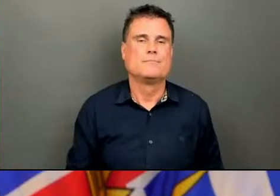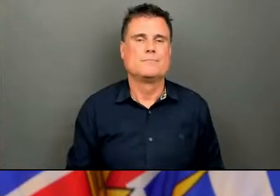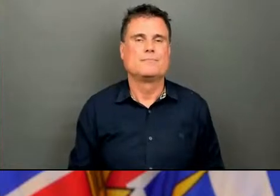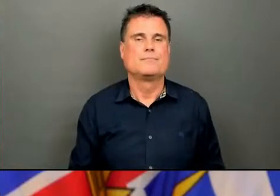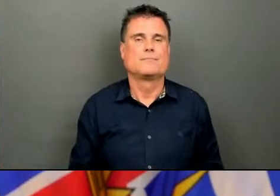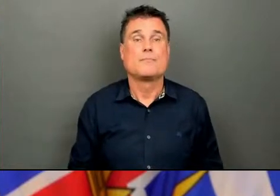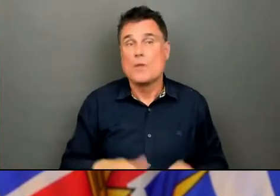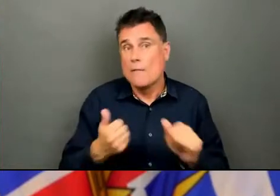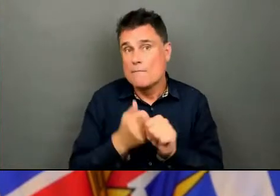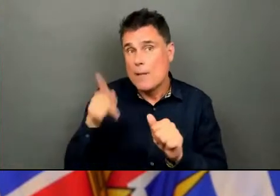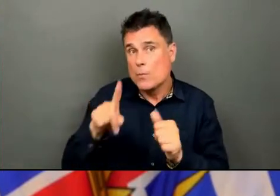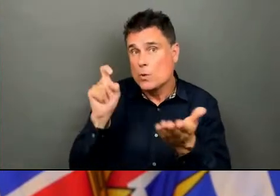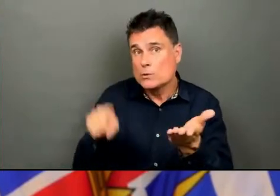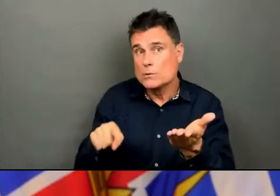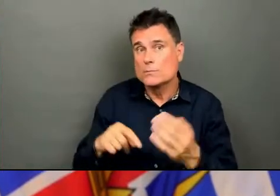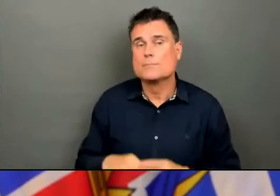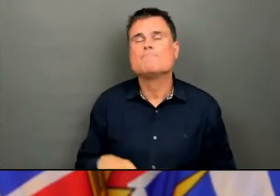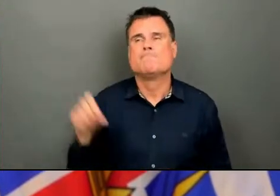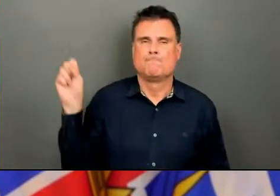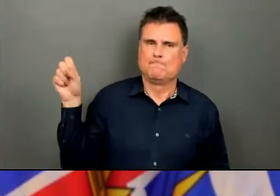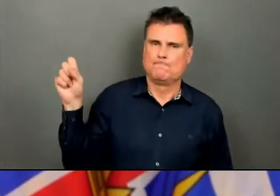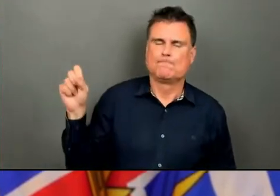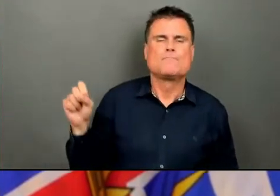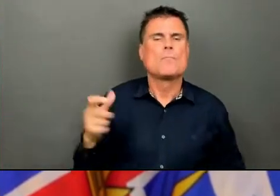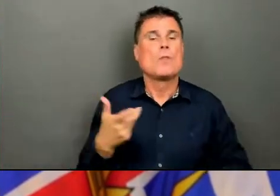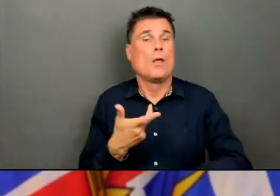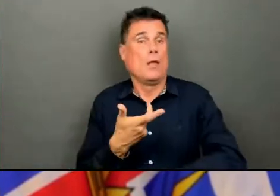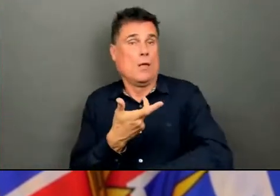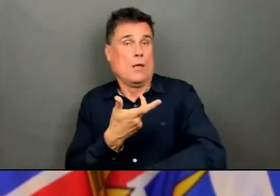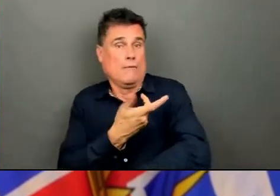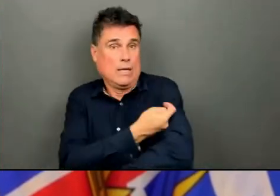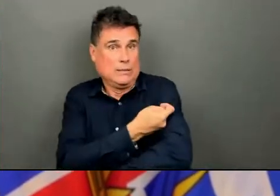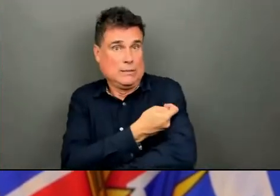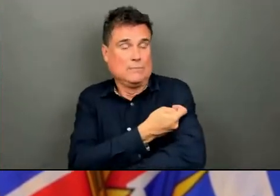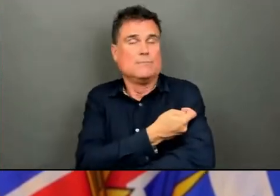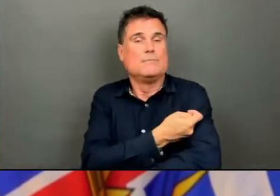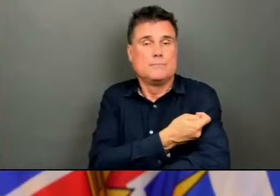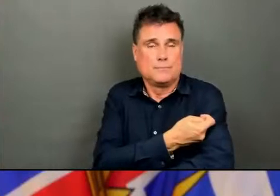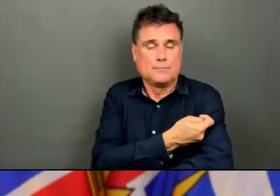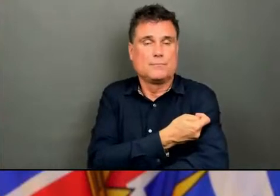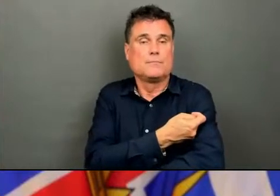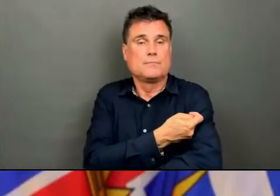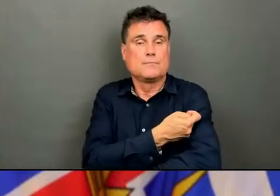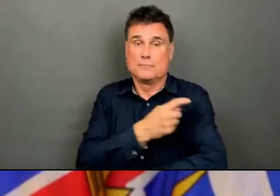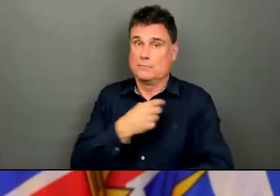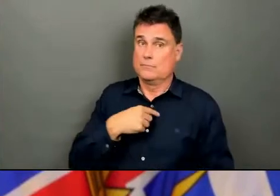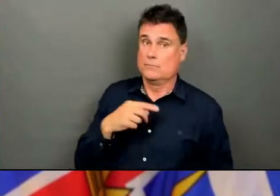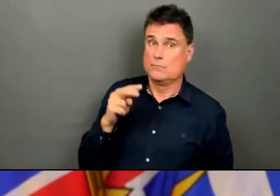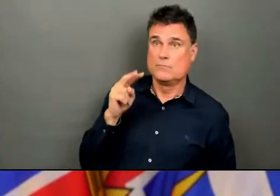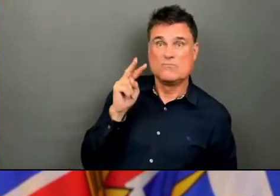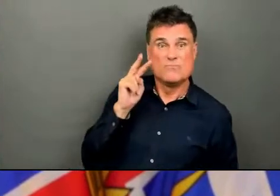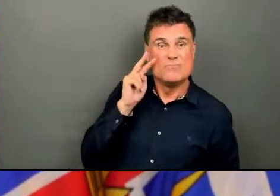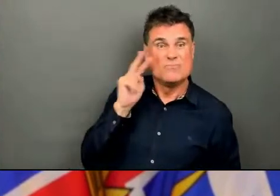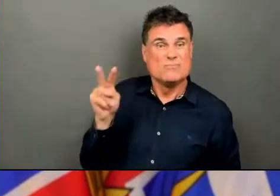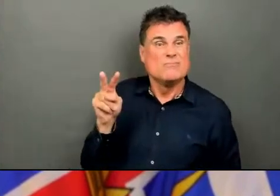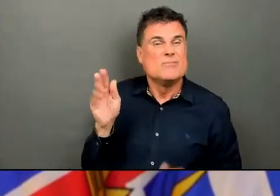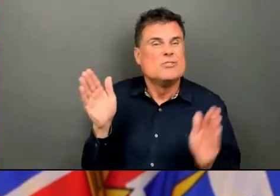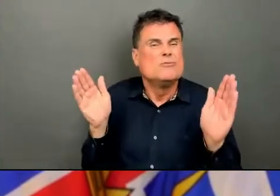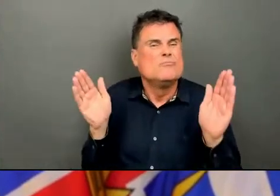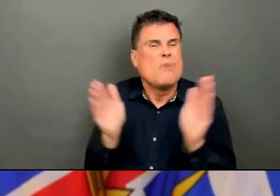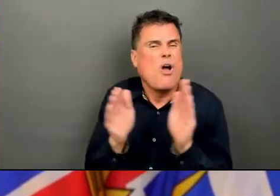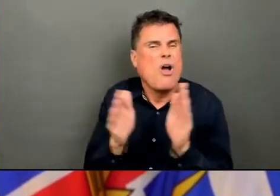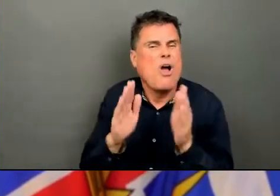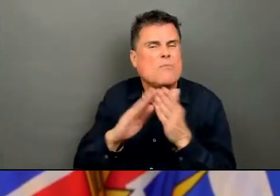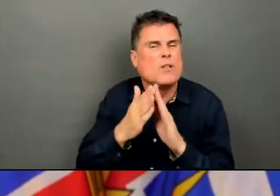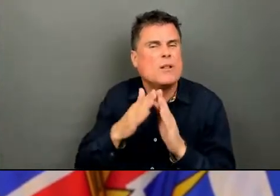Just on the subject of vaccinations, are we seeing any particular vaccine hesitancy in any of the smaller communities up here in